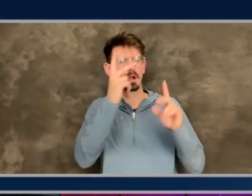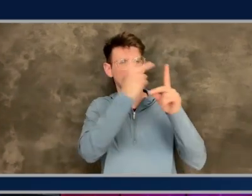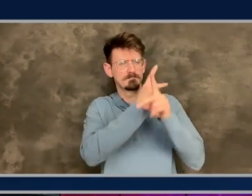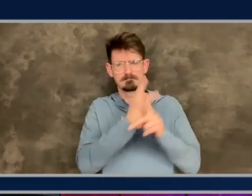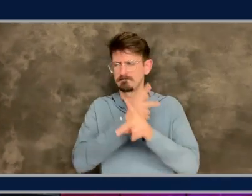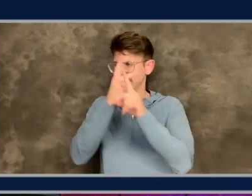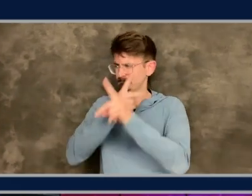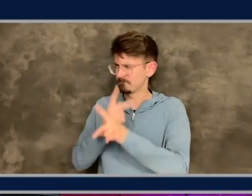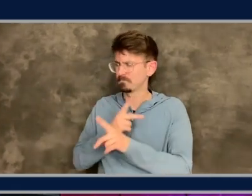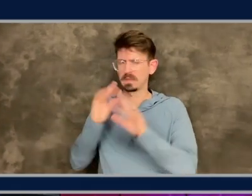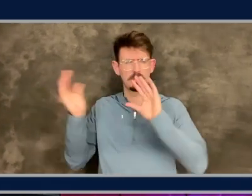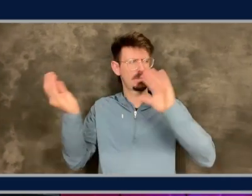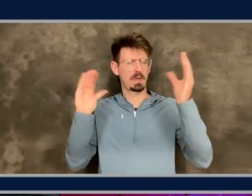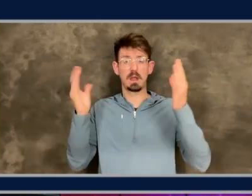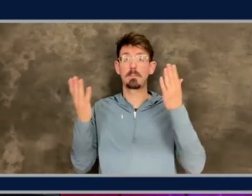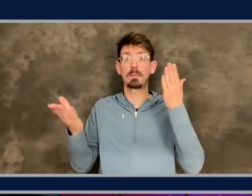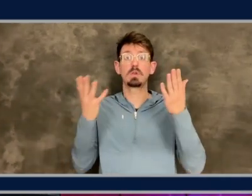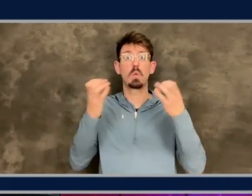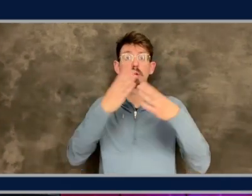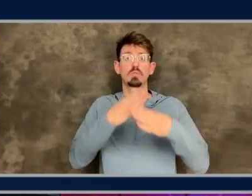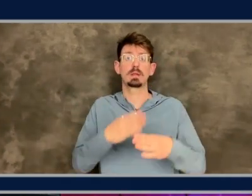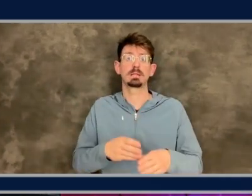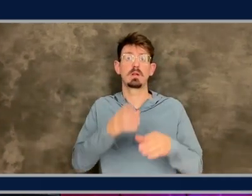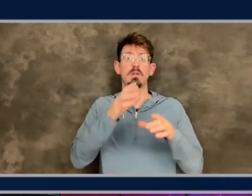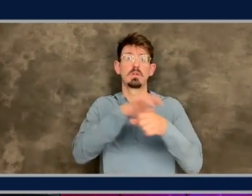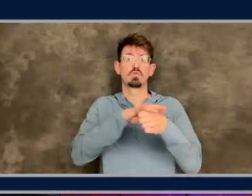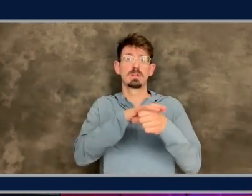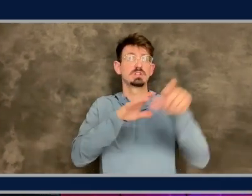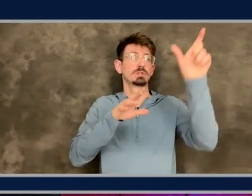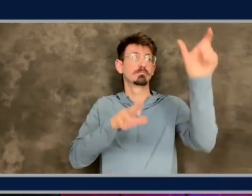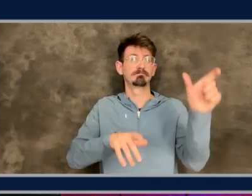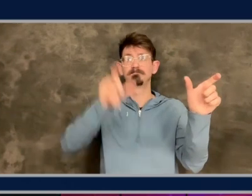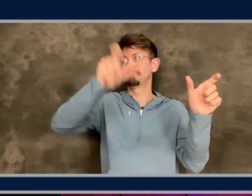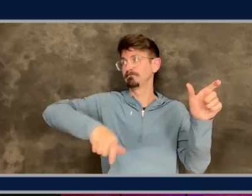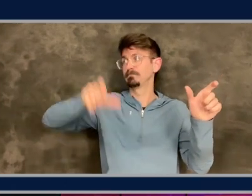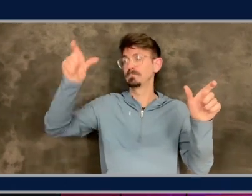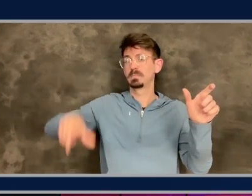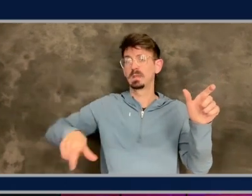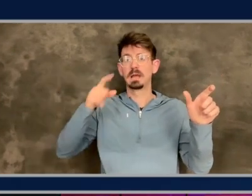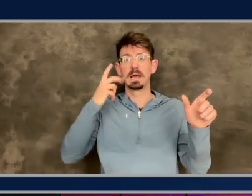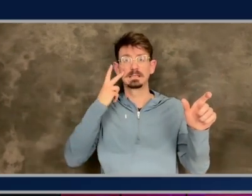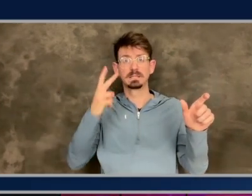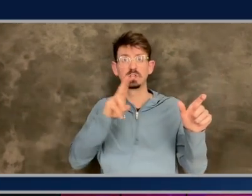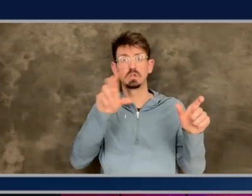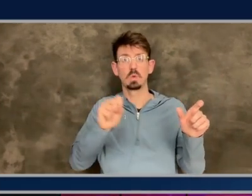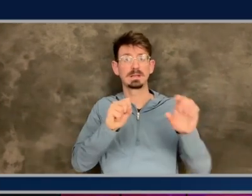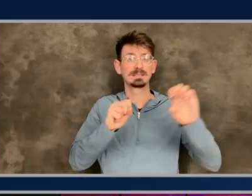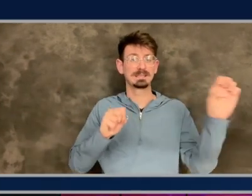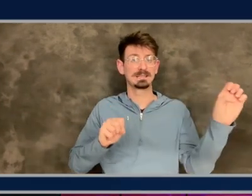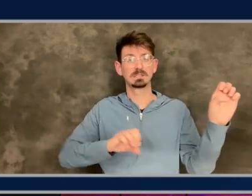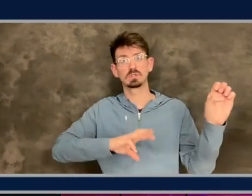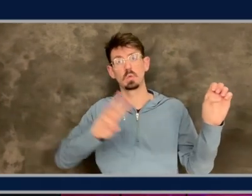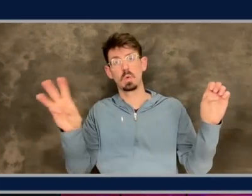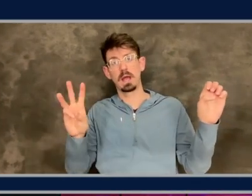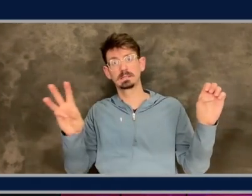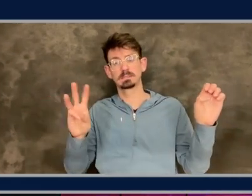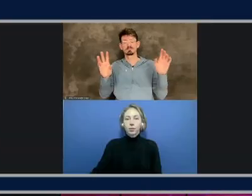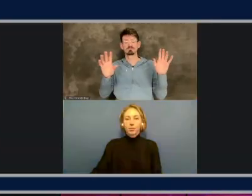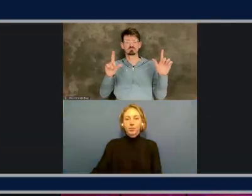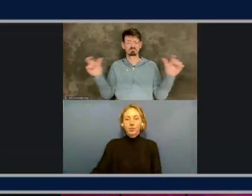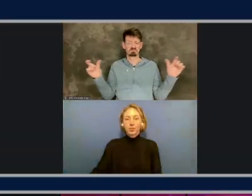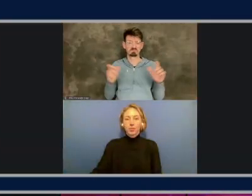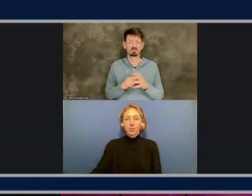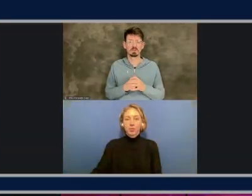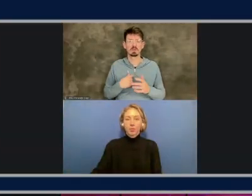to have a breakdown by region or just, I see you have US East and US West here, taking a look at that. So I like this idea that this can